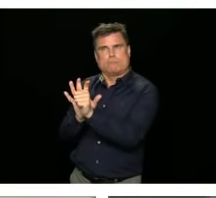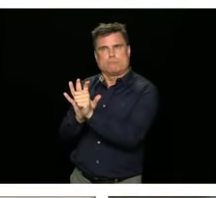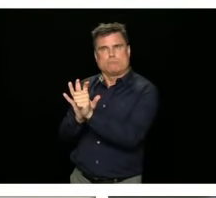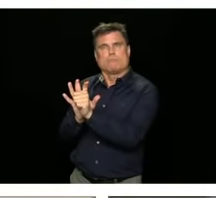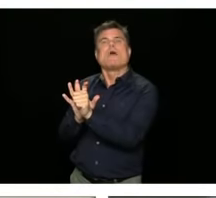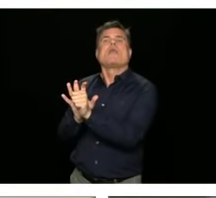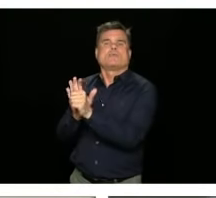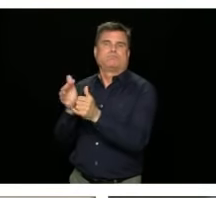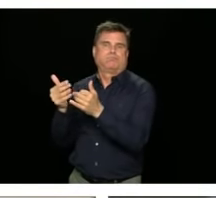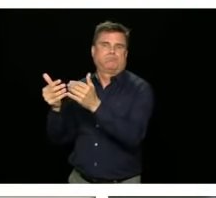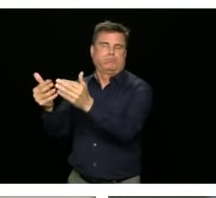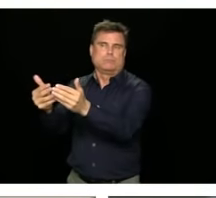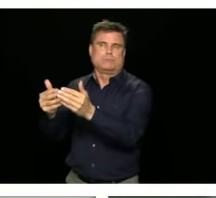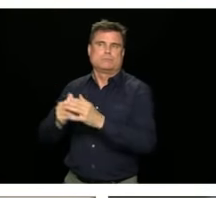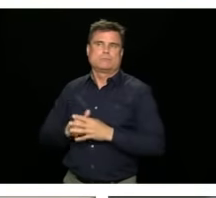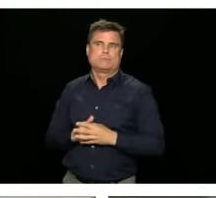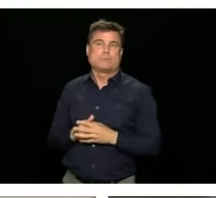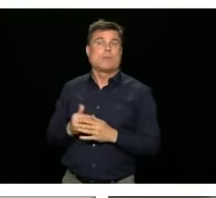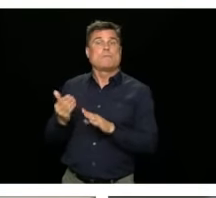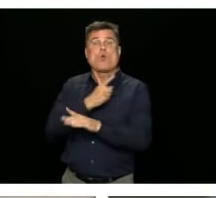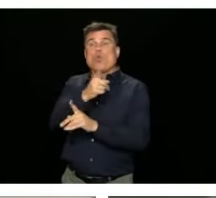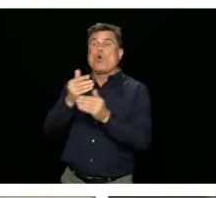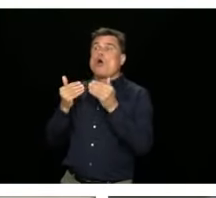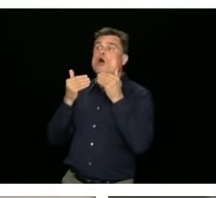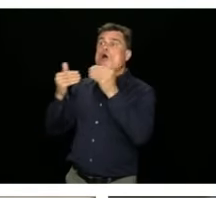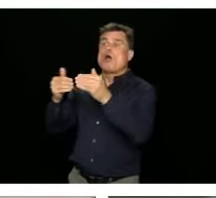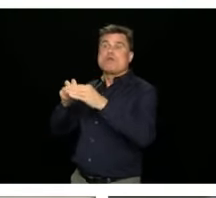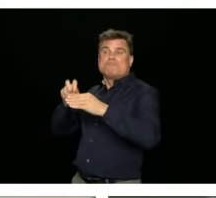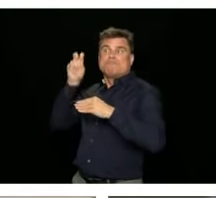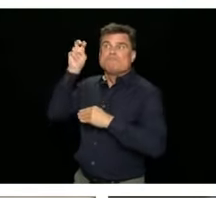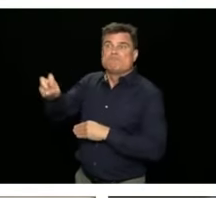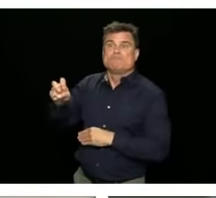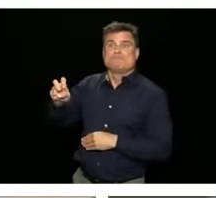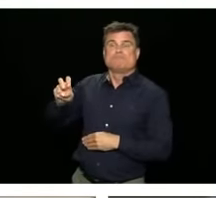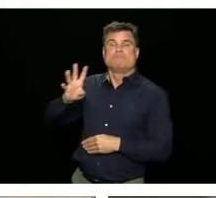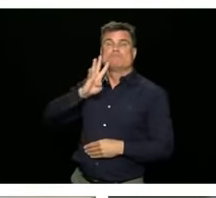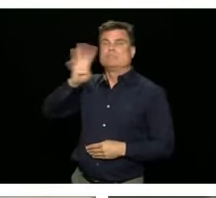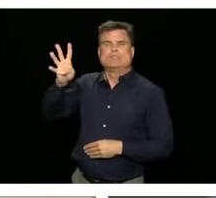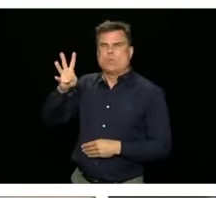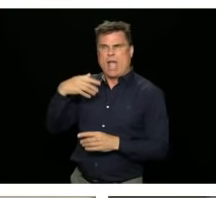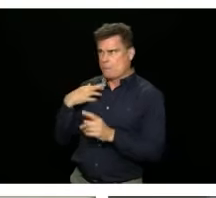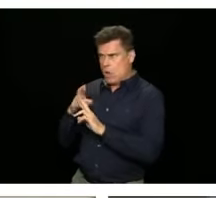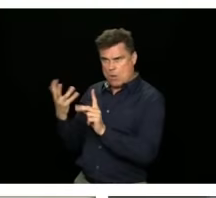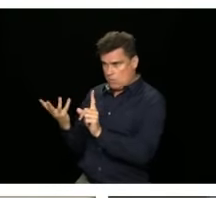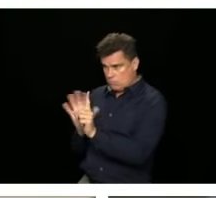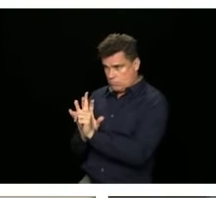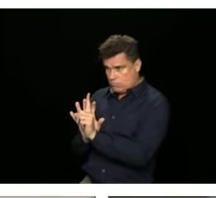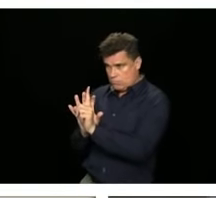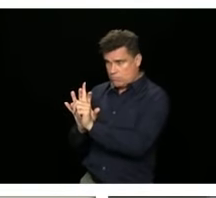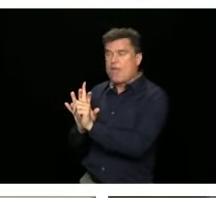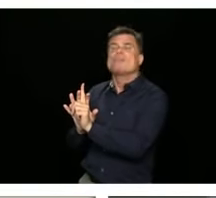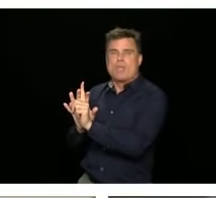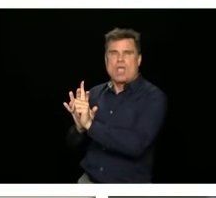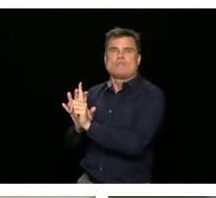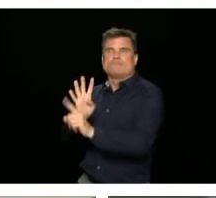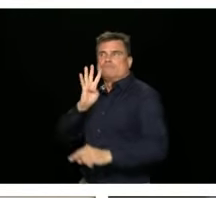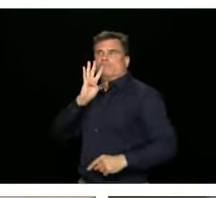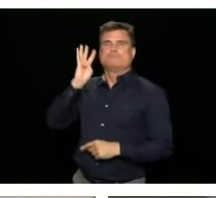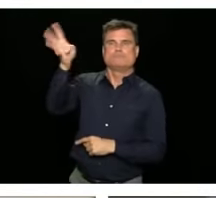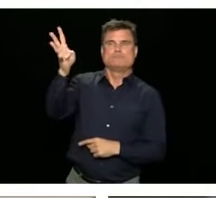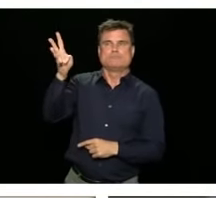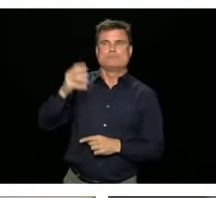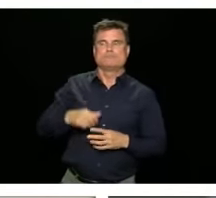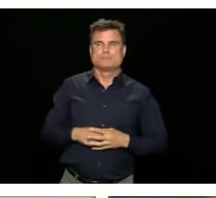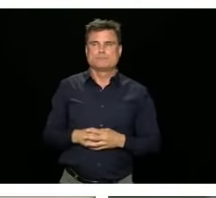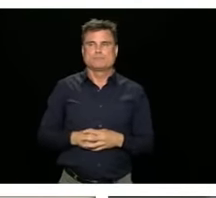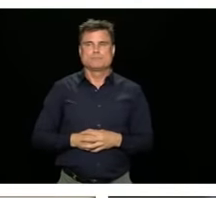let everyone know that we do have a provincial program that is up and running. It is our Resilience BC Network Program. And